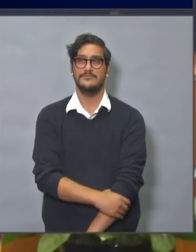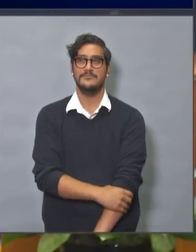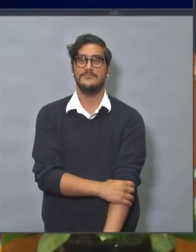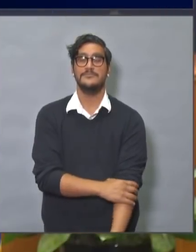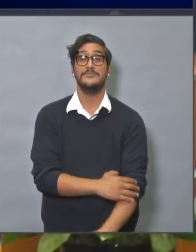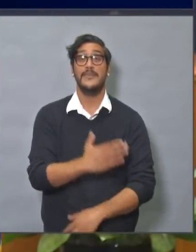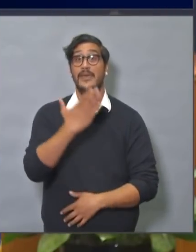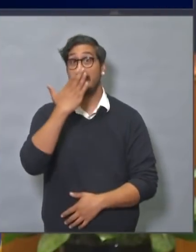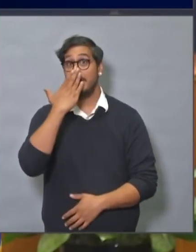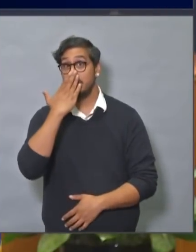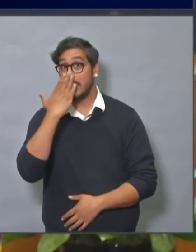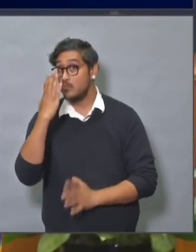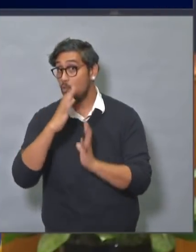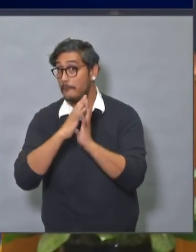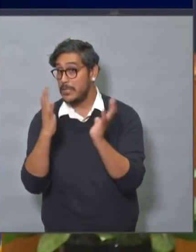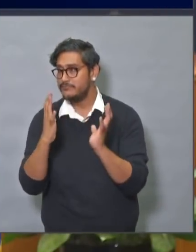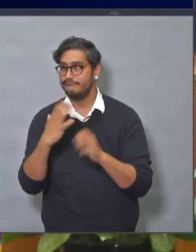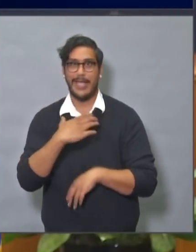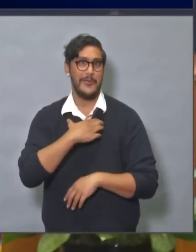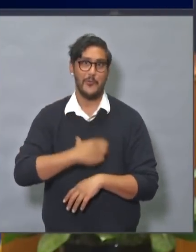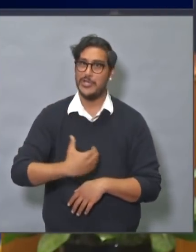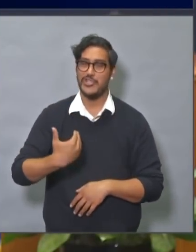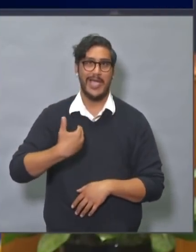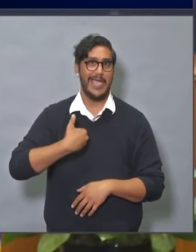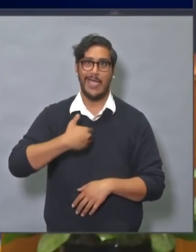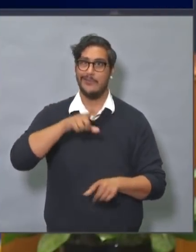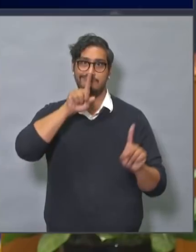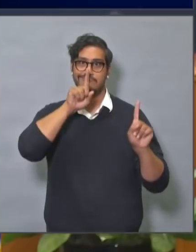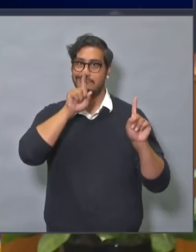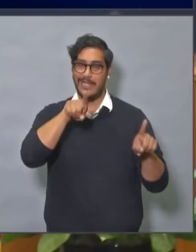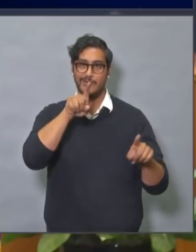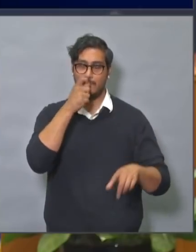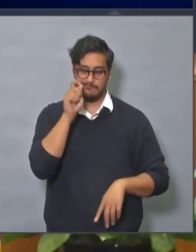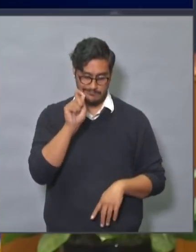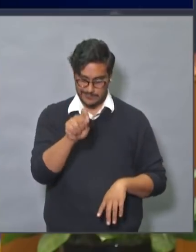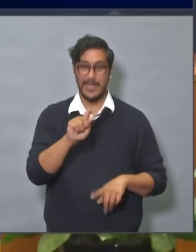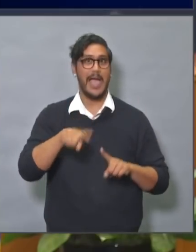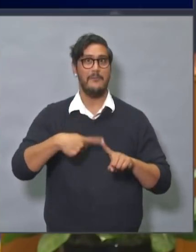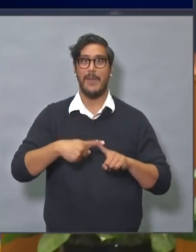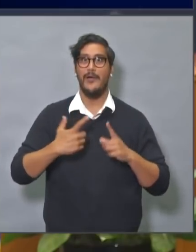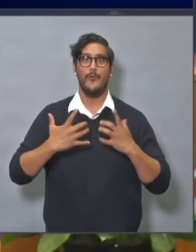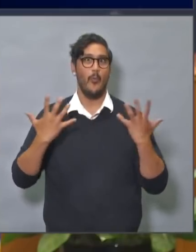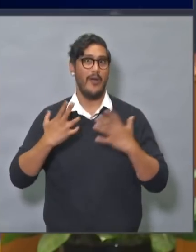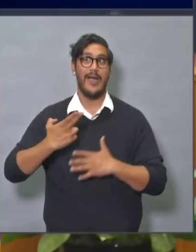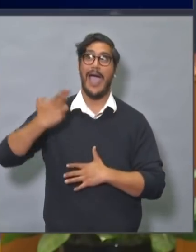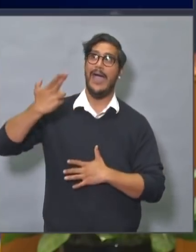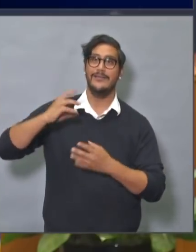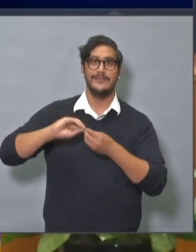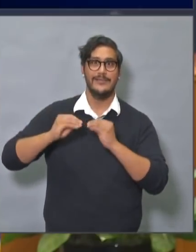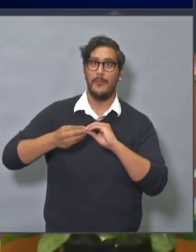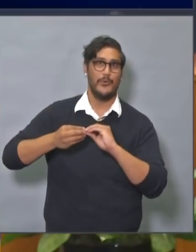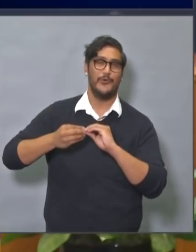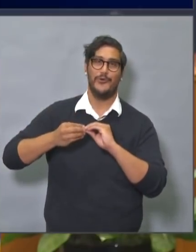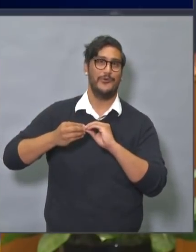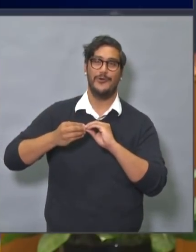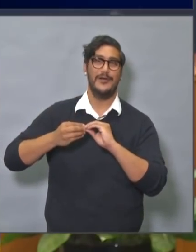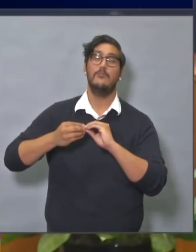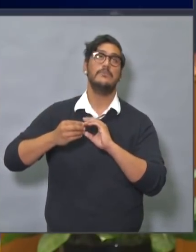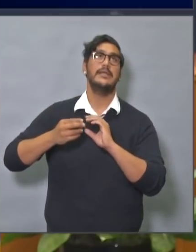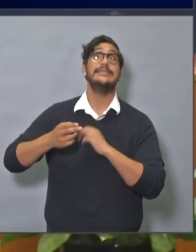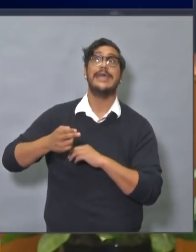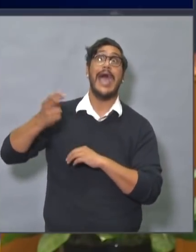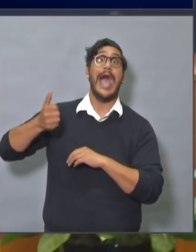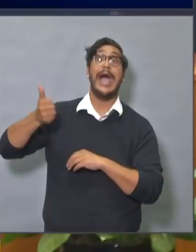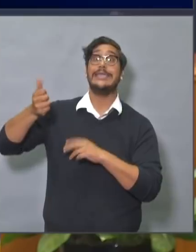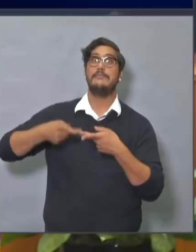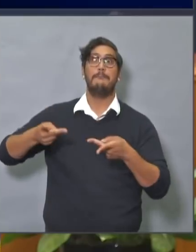Yeah, thanks so much. And I wish I had the definitive answer of what is the highest number of places or the highest place where people